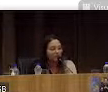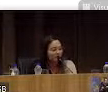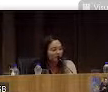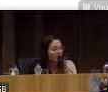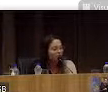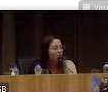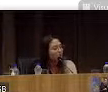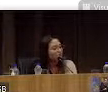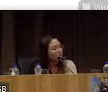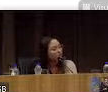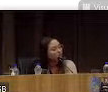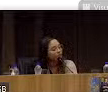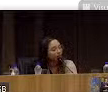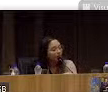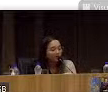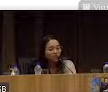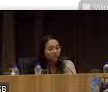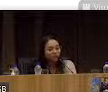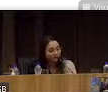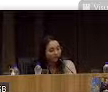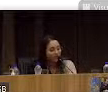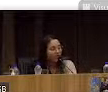discharged, they would go to other units.